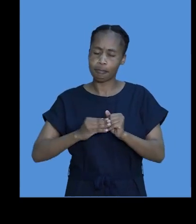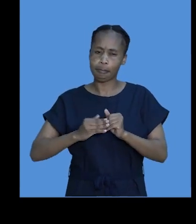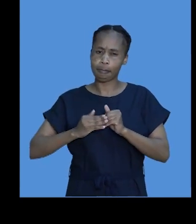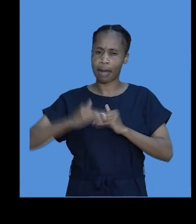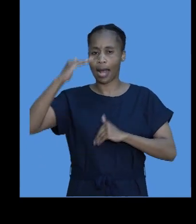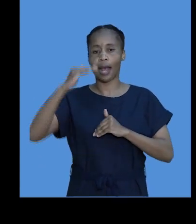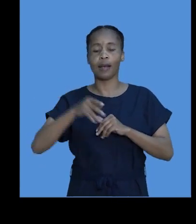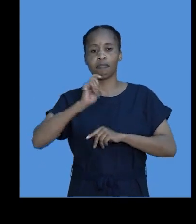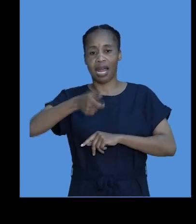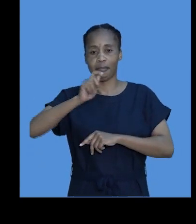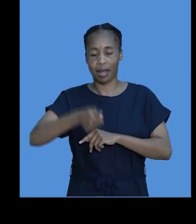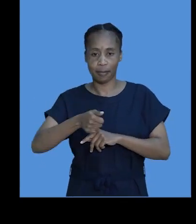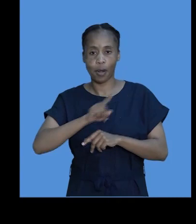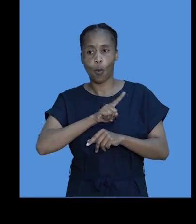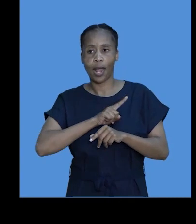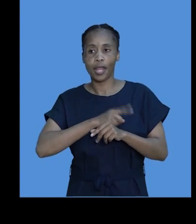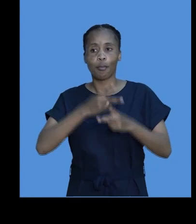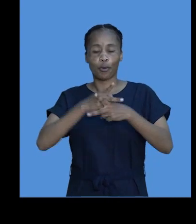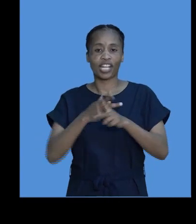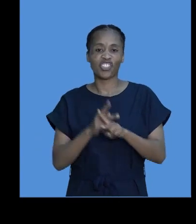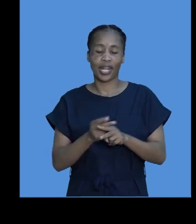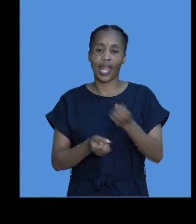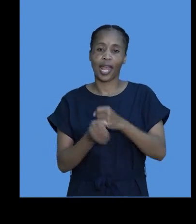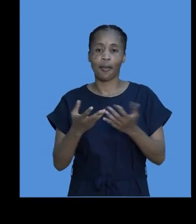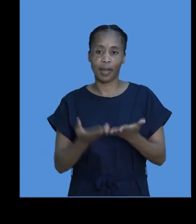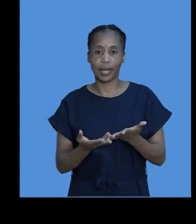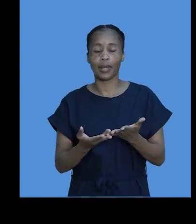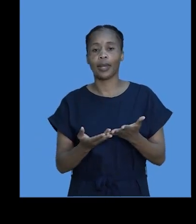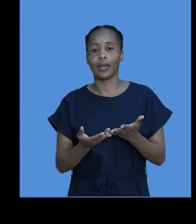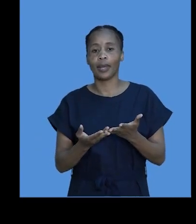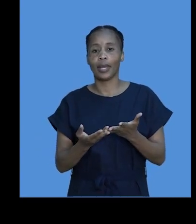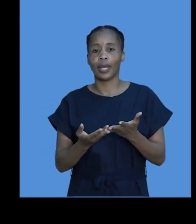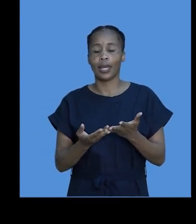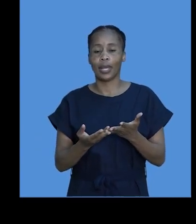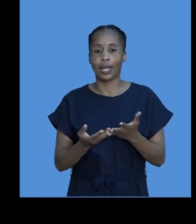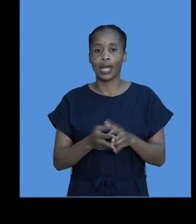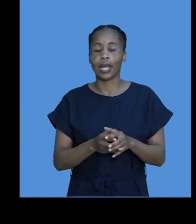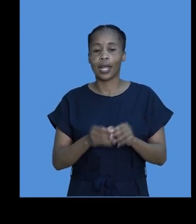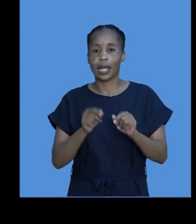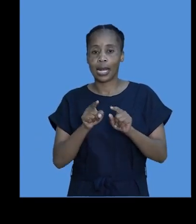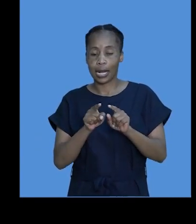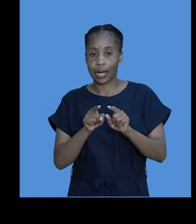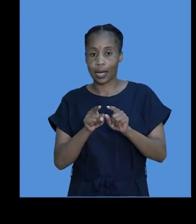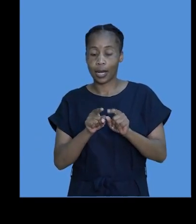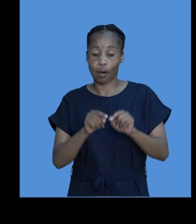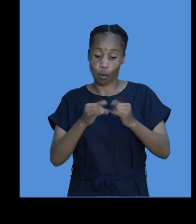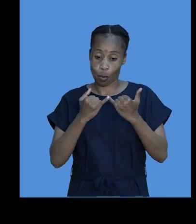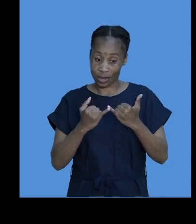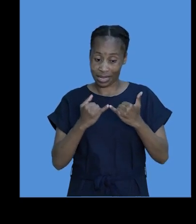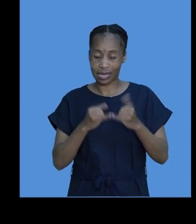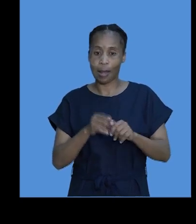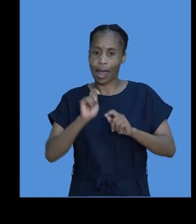imperfect markets due to the fact that production does not take place at the lowest point of